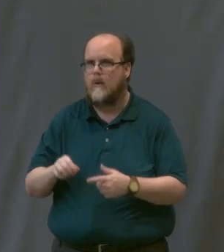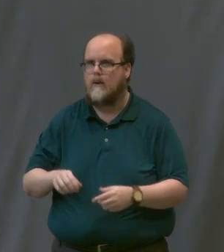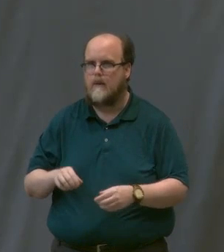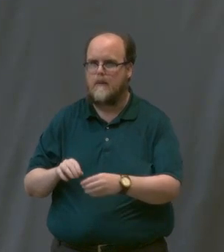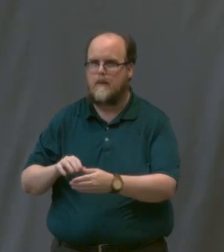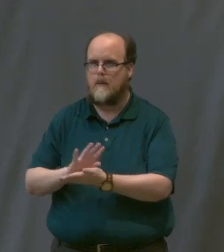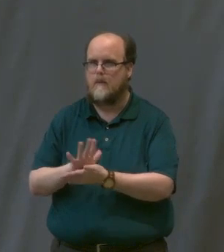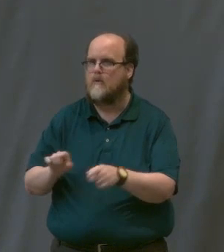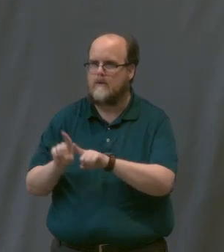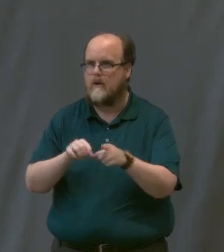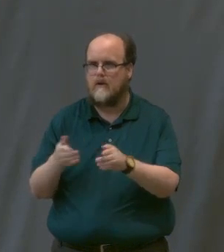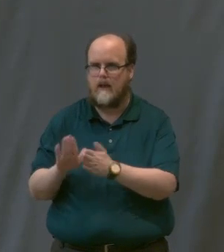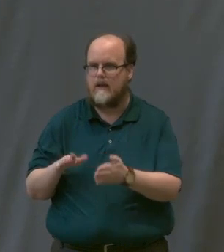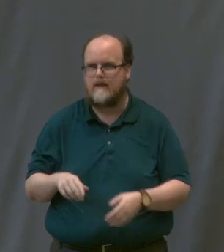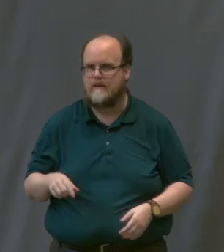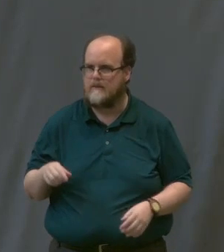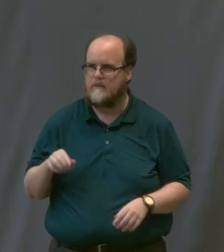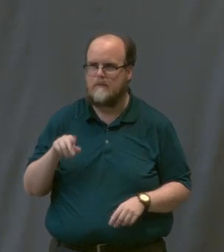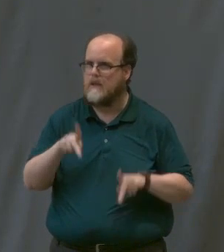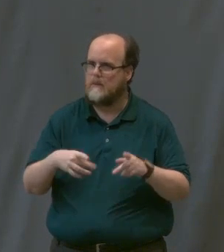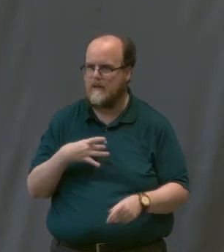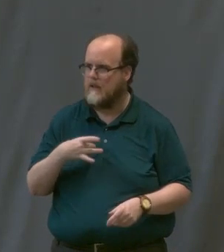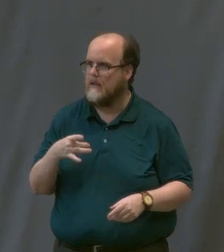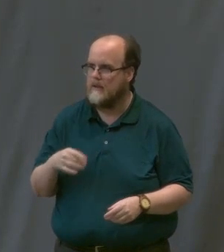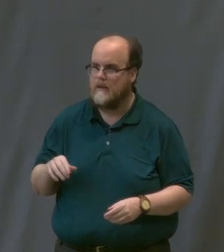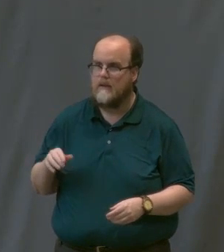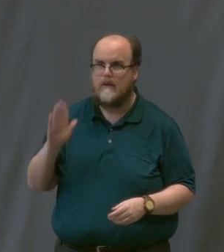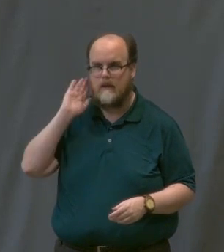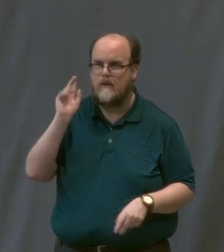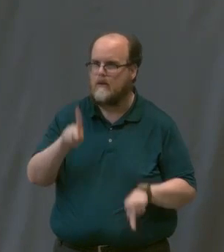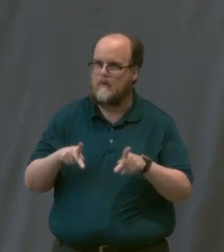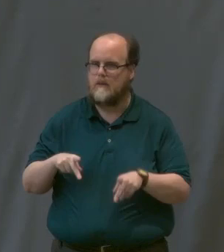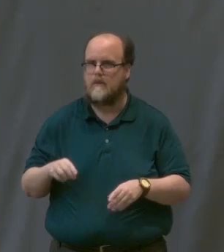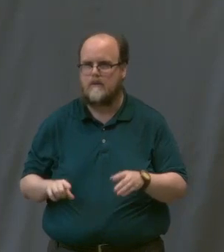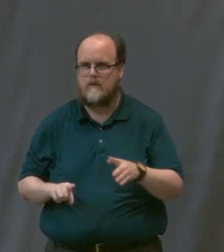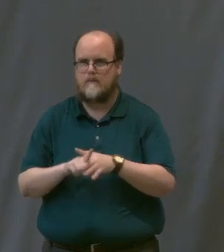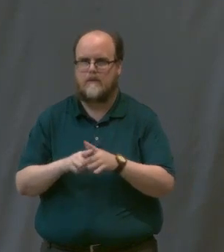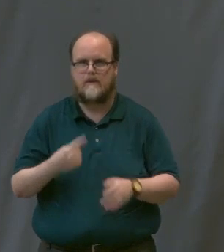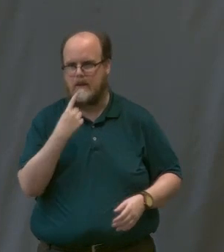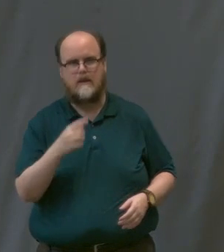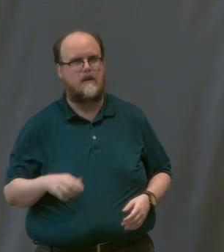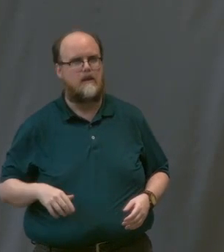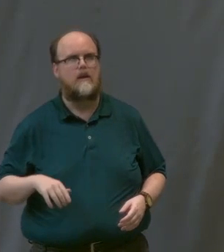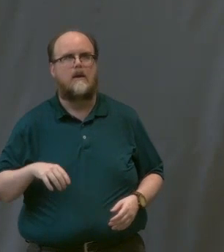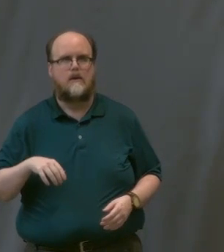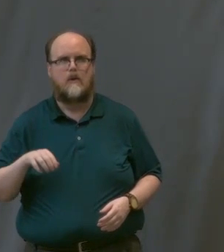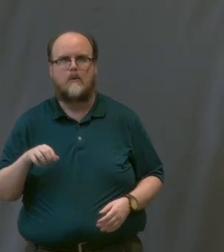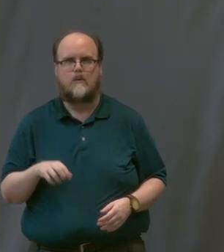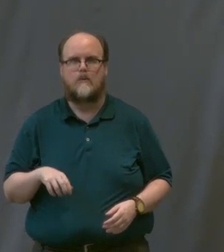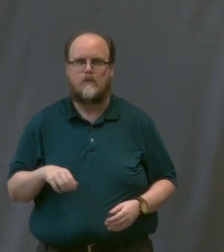and it's someone who is likable, you will hear people come out of the woodwork saying, oh, rest in